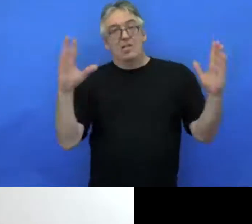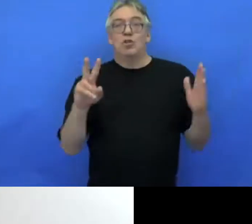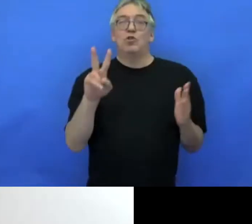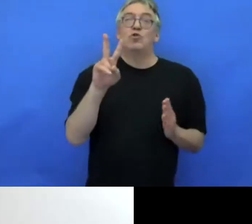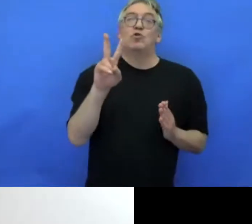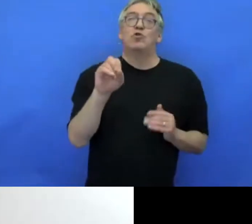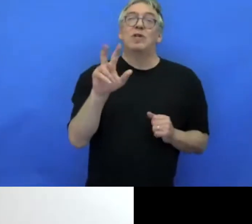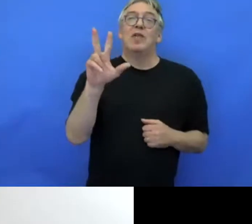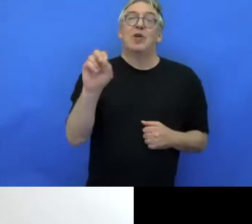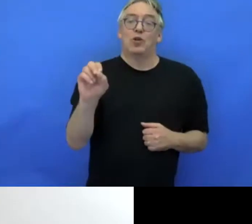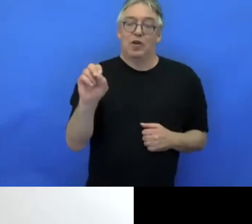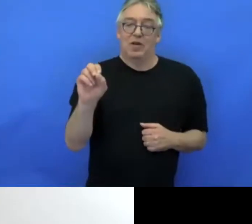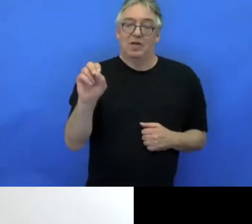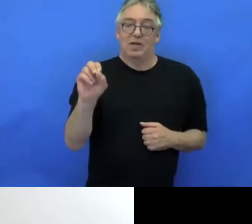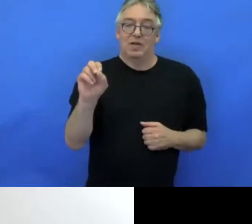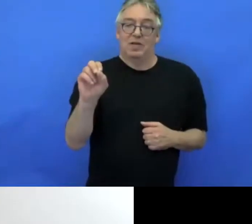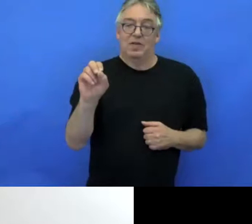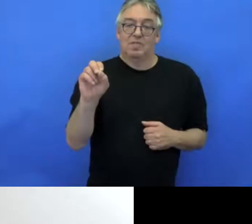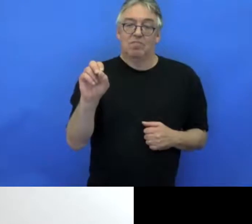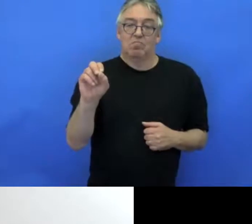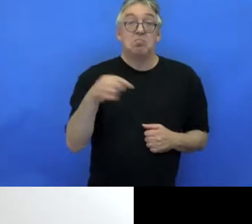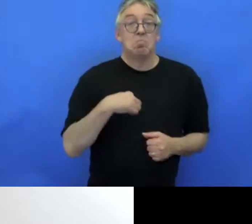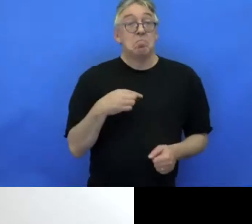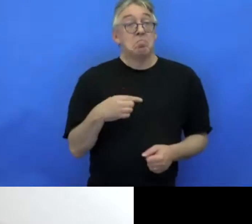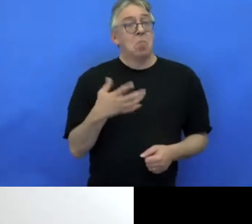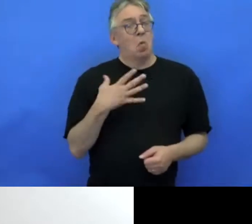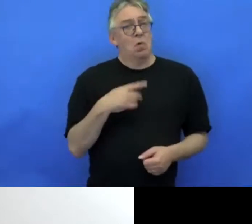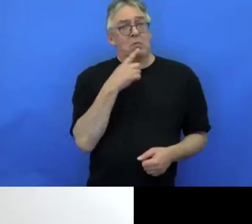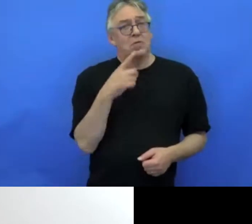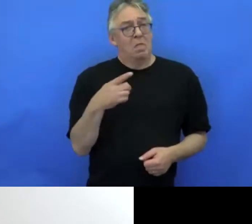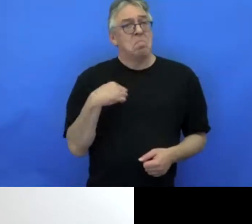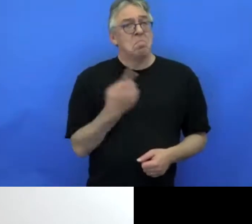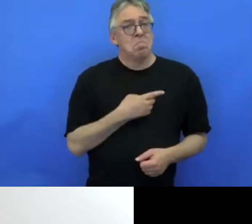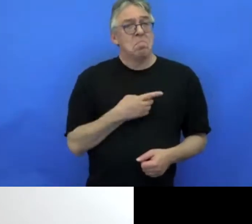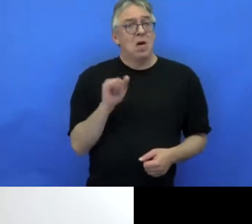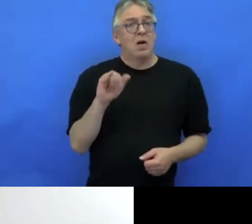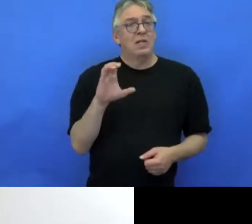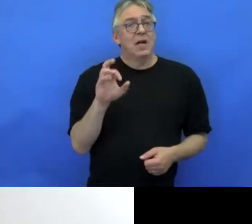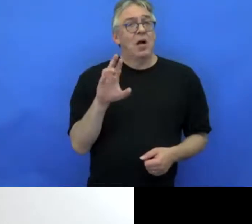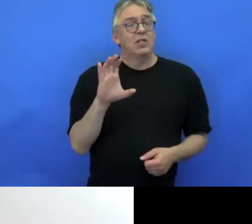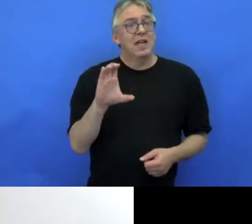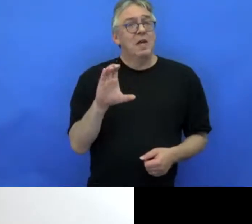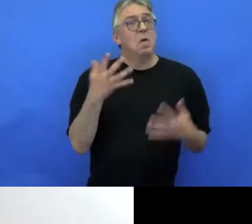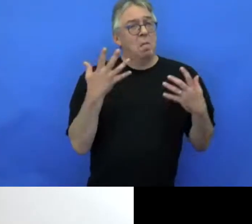actually has made quite some advancements in as far as disability inclusion is concerned in general, and